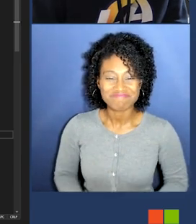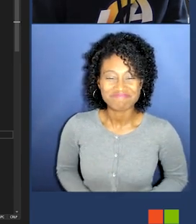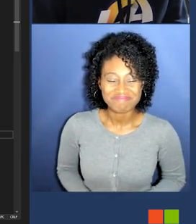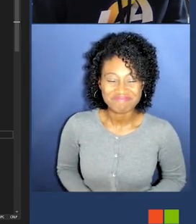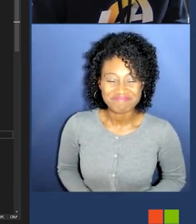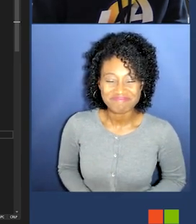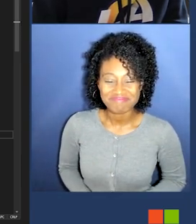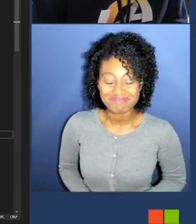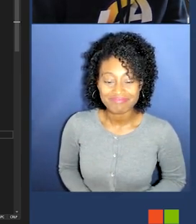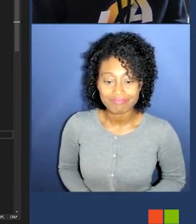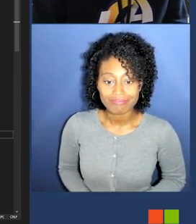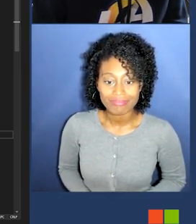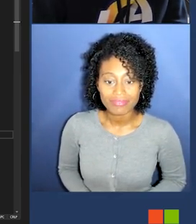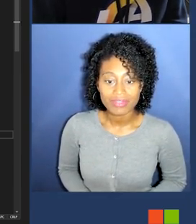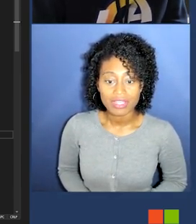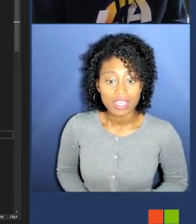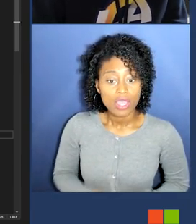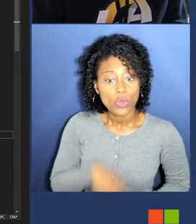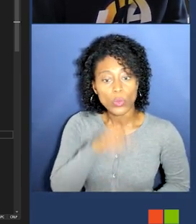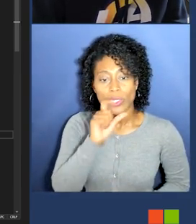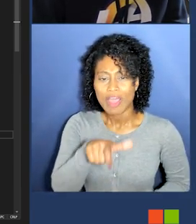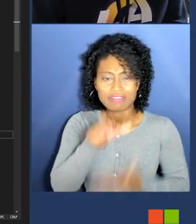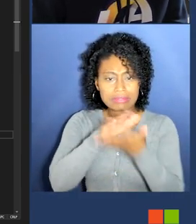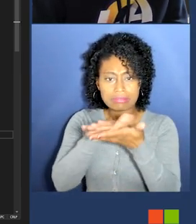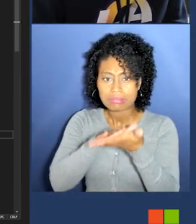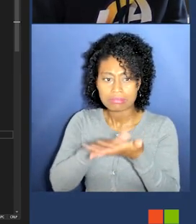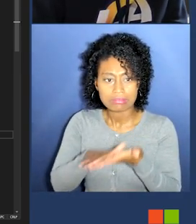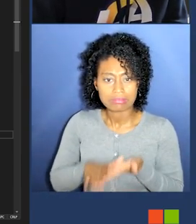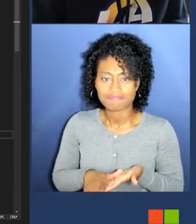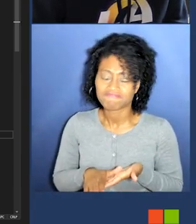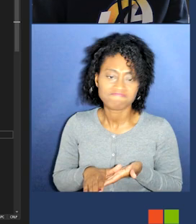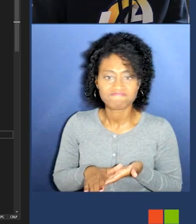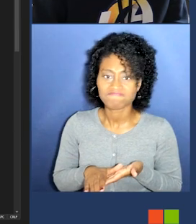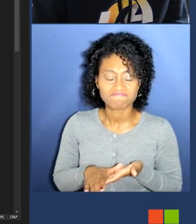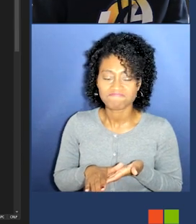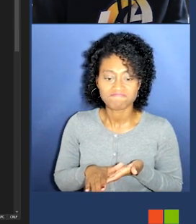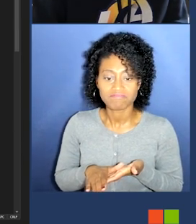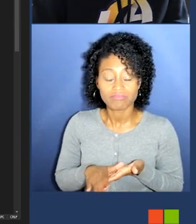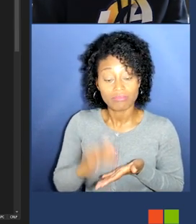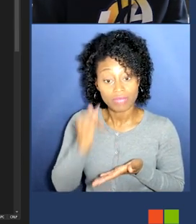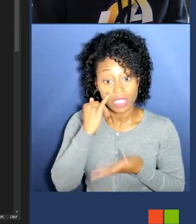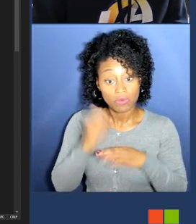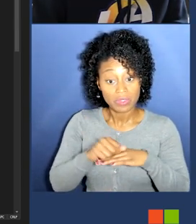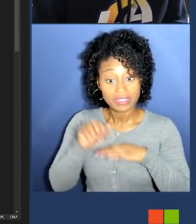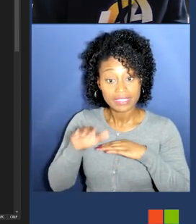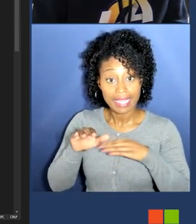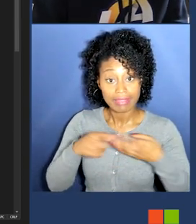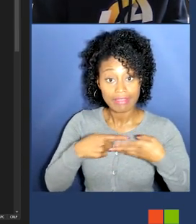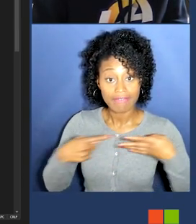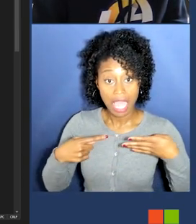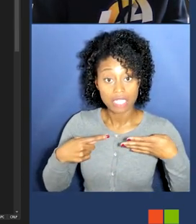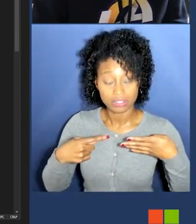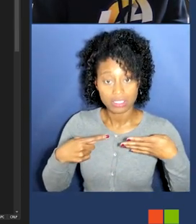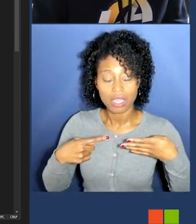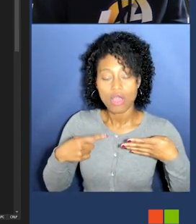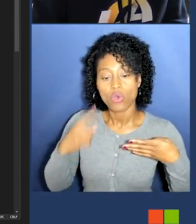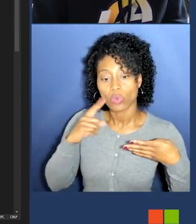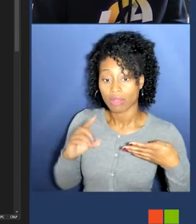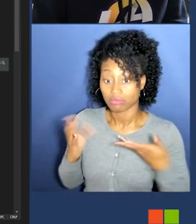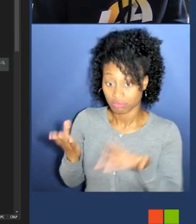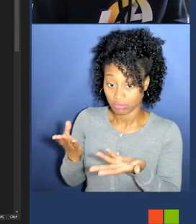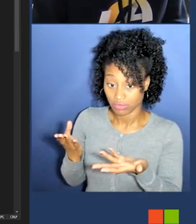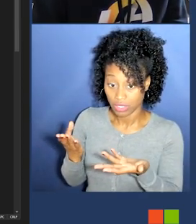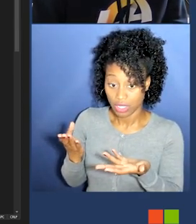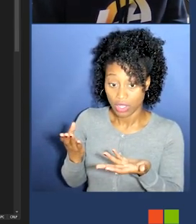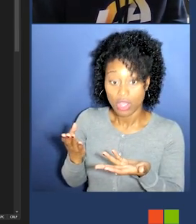We don't need to take care of serializing this. So when we actually send the event here, so write player